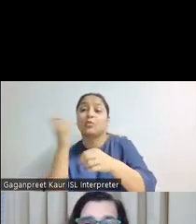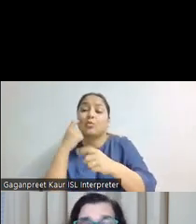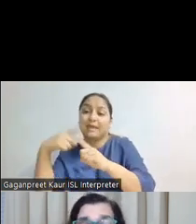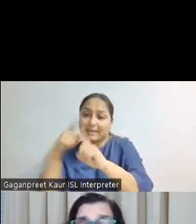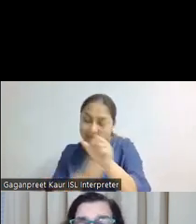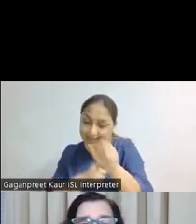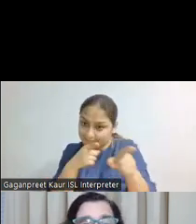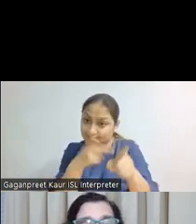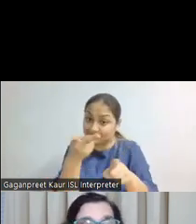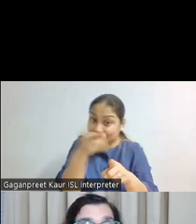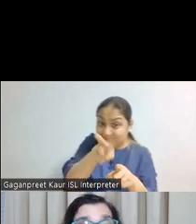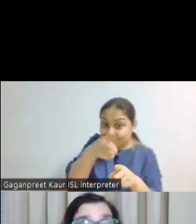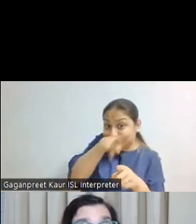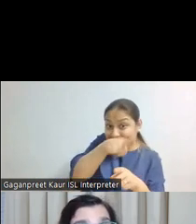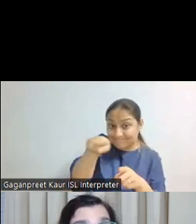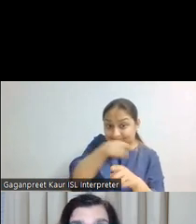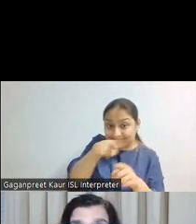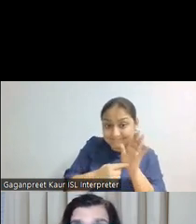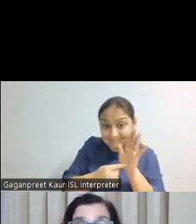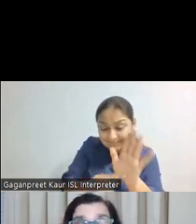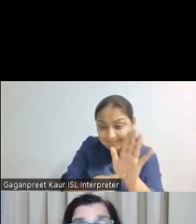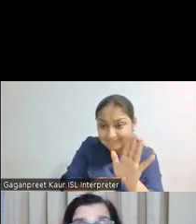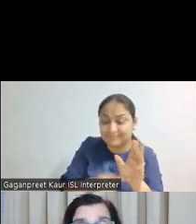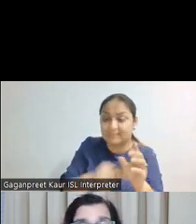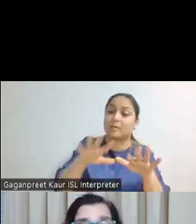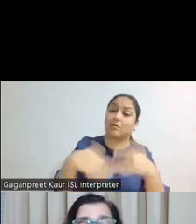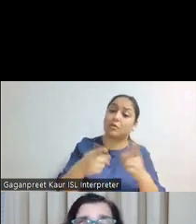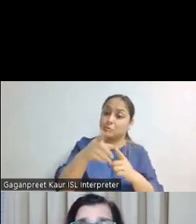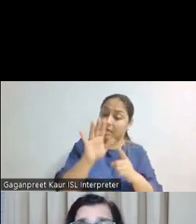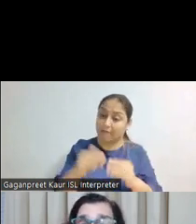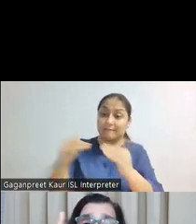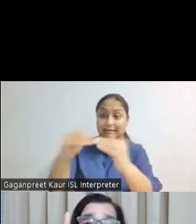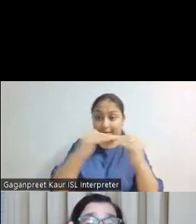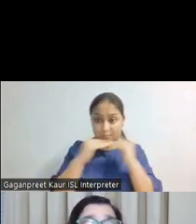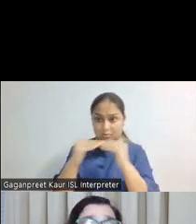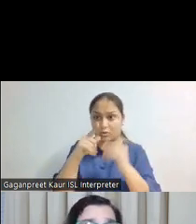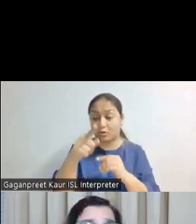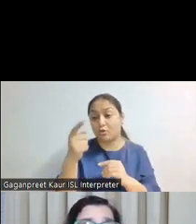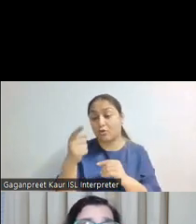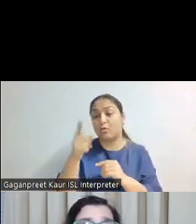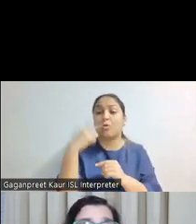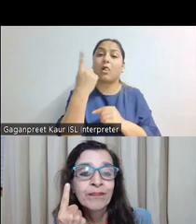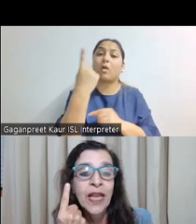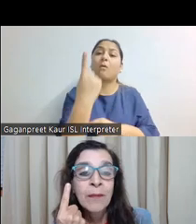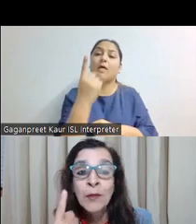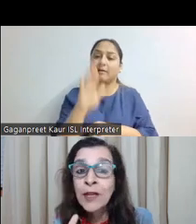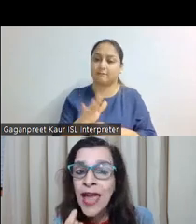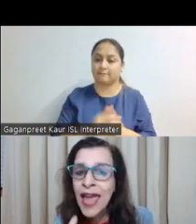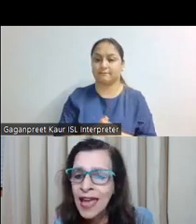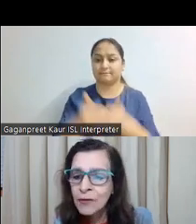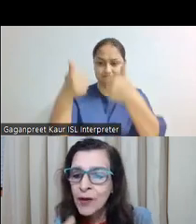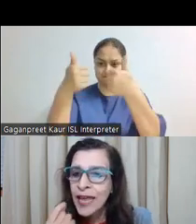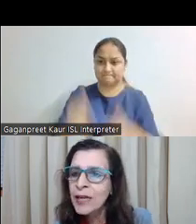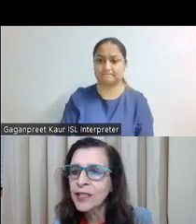this cartoon is showing that at the end of the day, when you have equality, you probably have one apple. But when